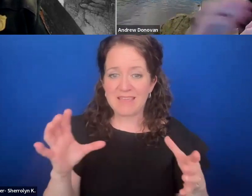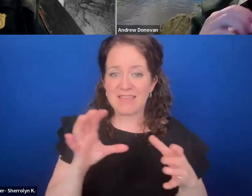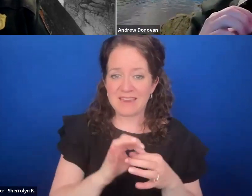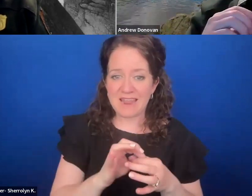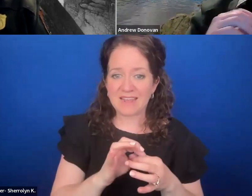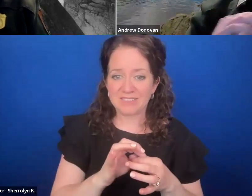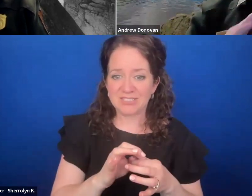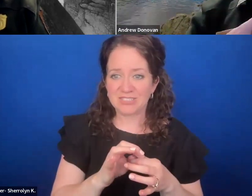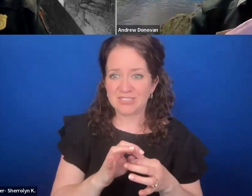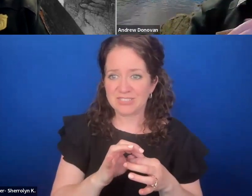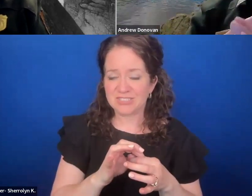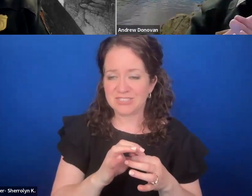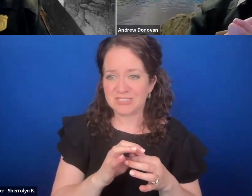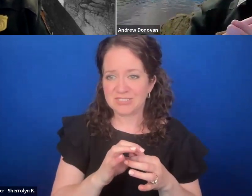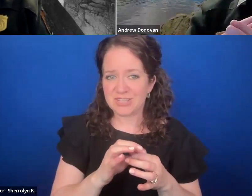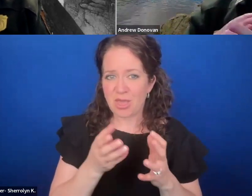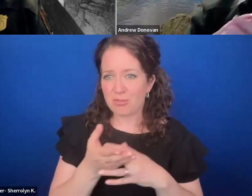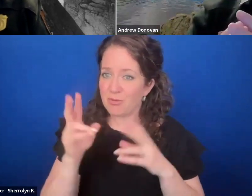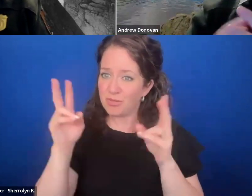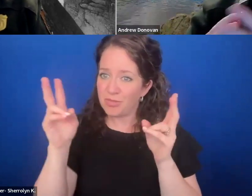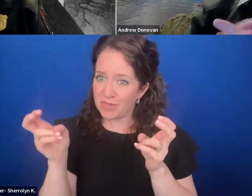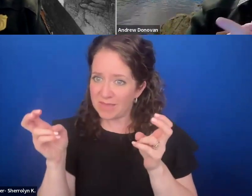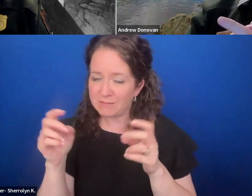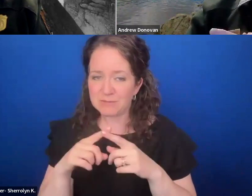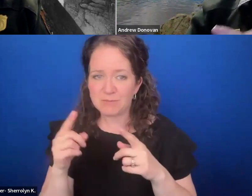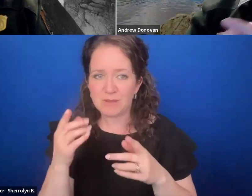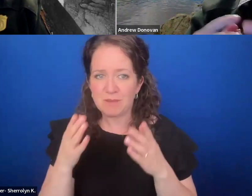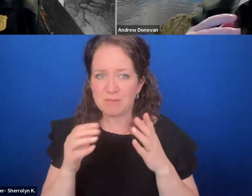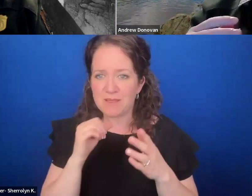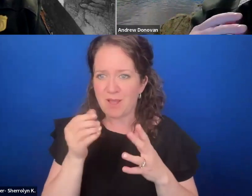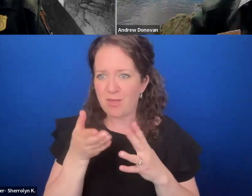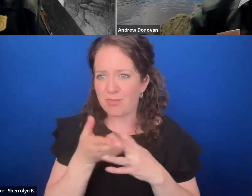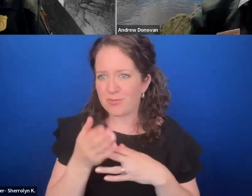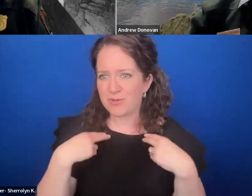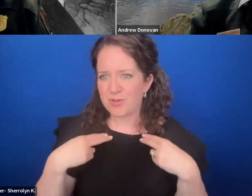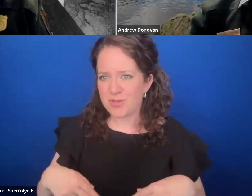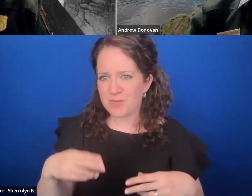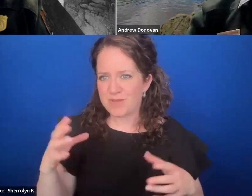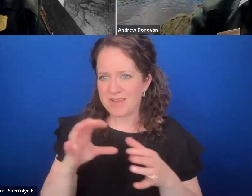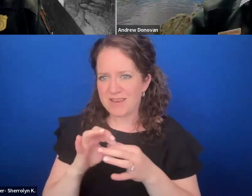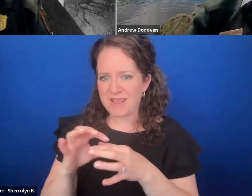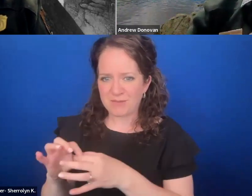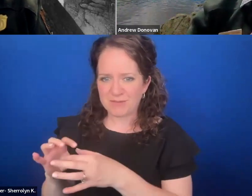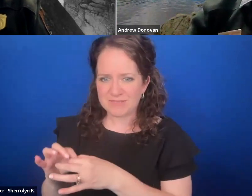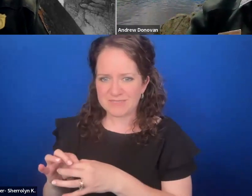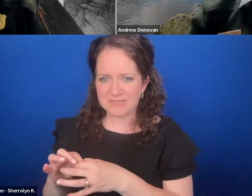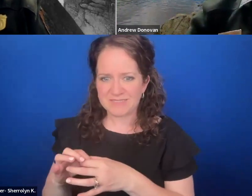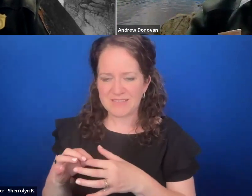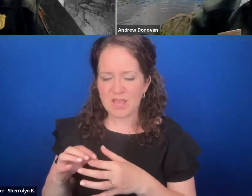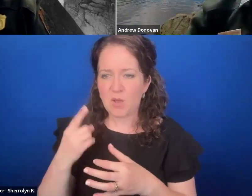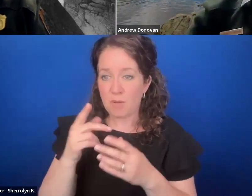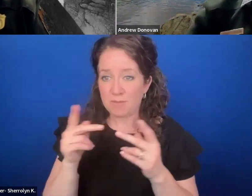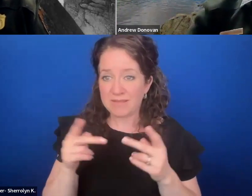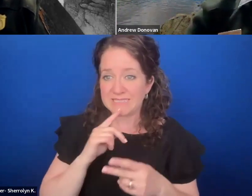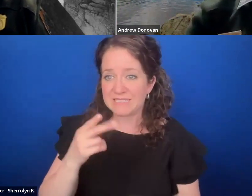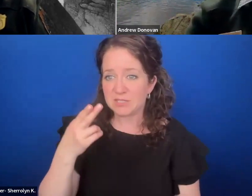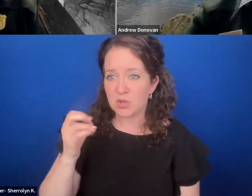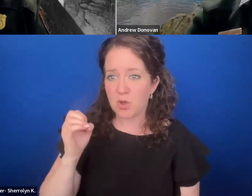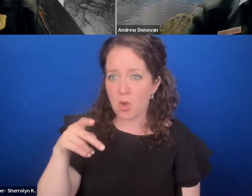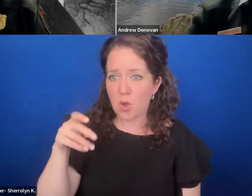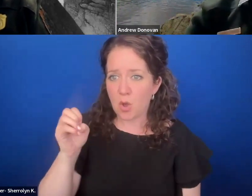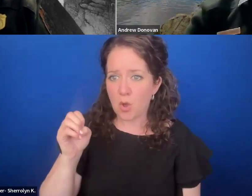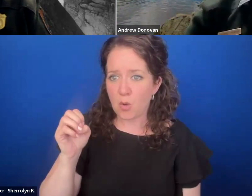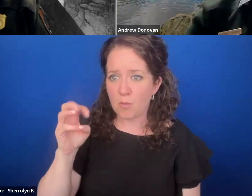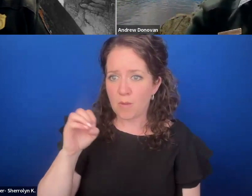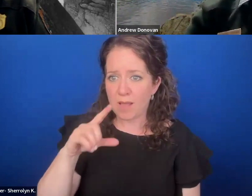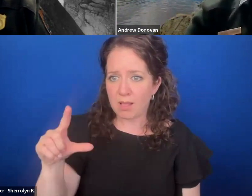not through human networks, is Hopewell Furnace down in Pennsylvania. You know, they're going to come